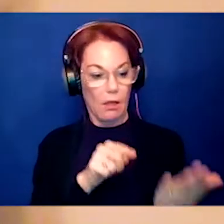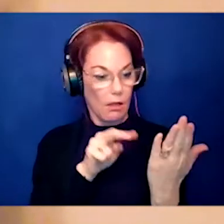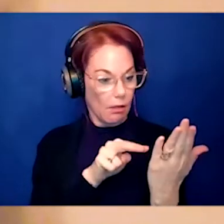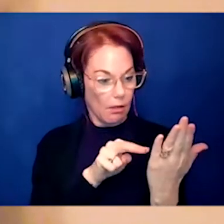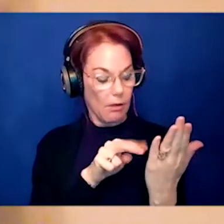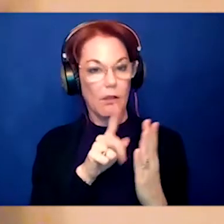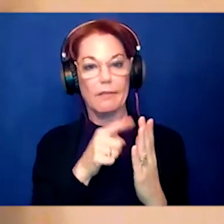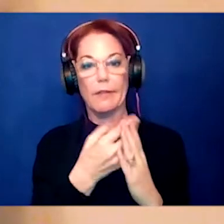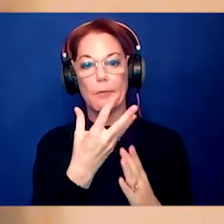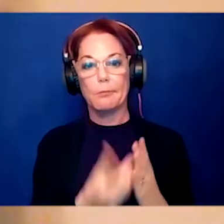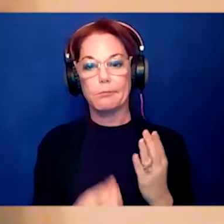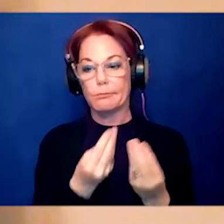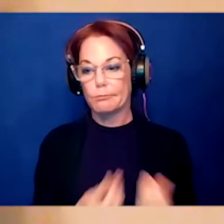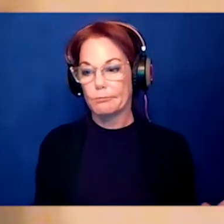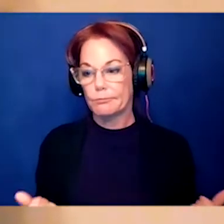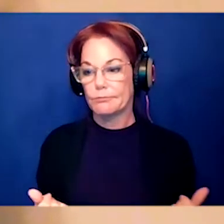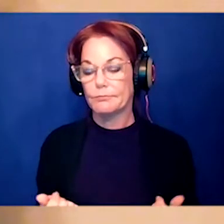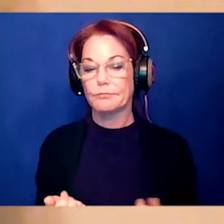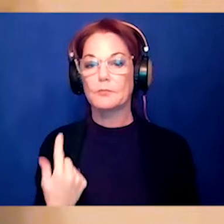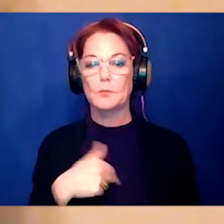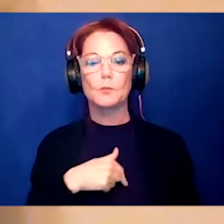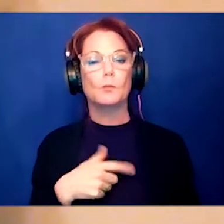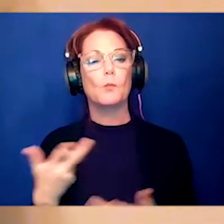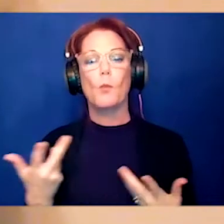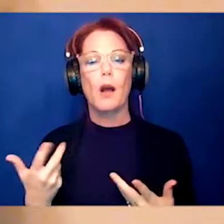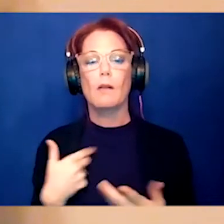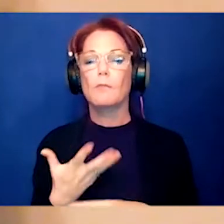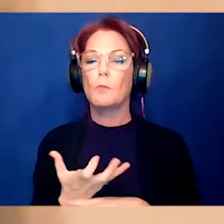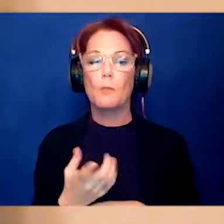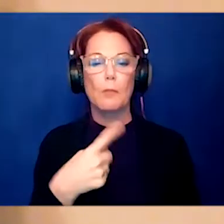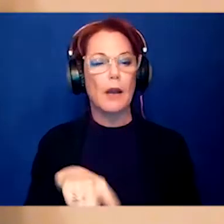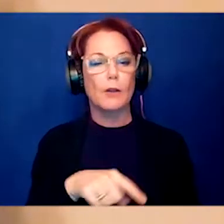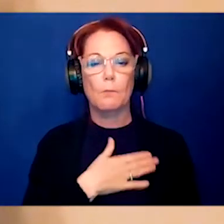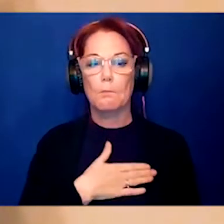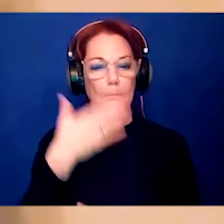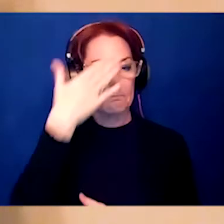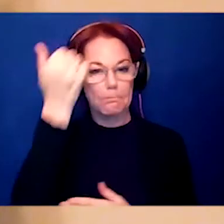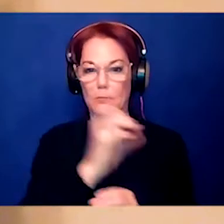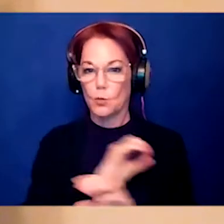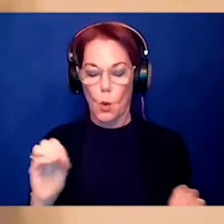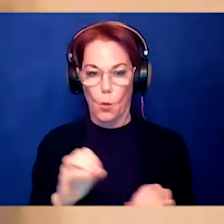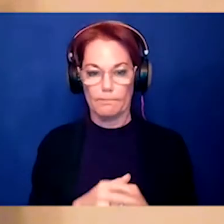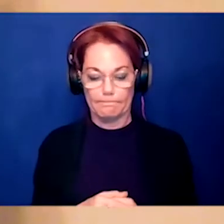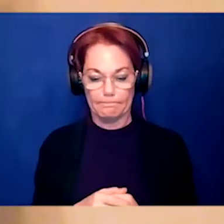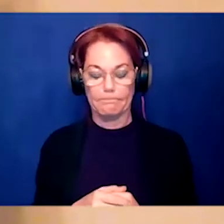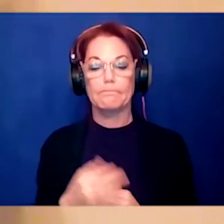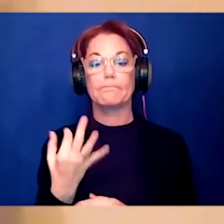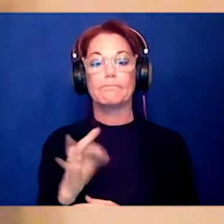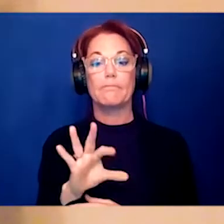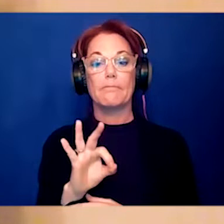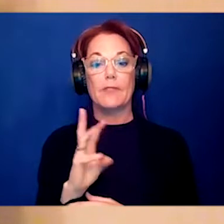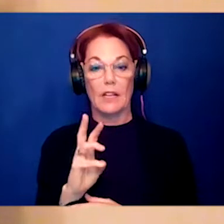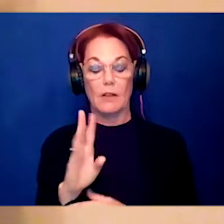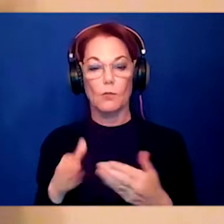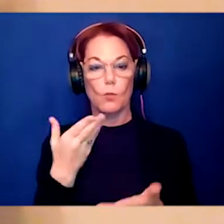refugees. And we beg the world to remember us. When we arrived in Rwanda in 1996, our life